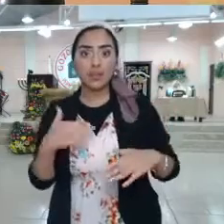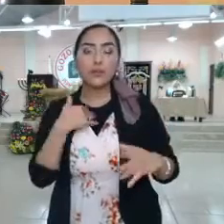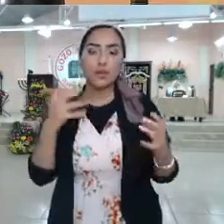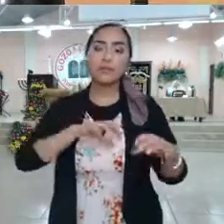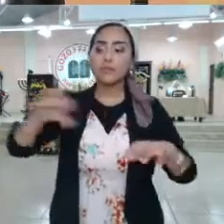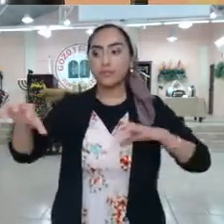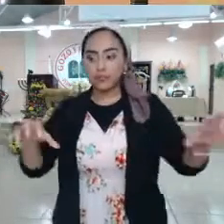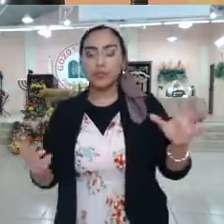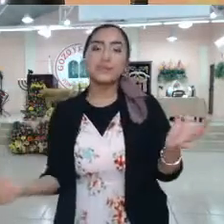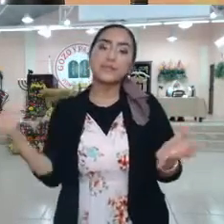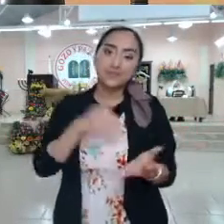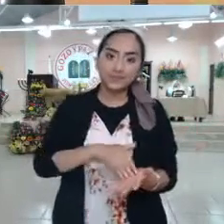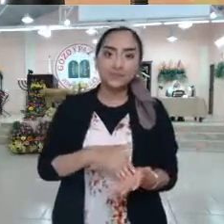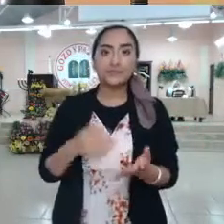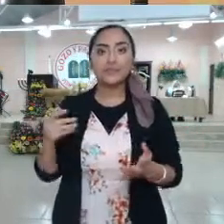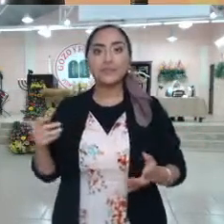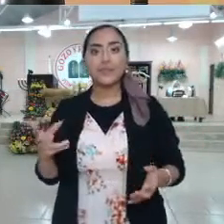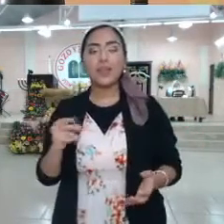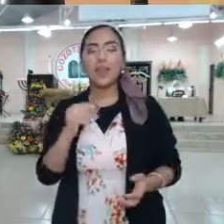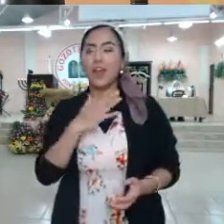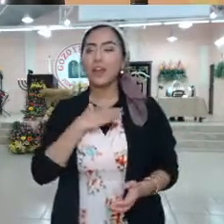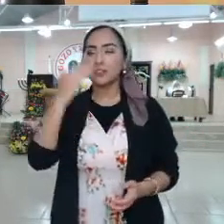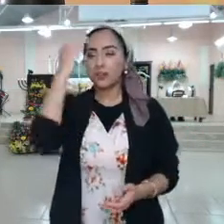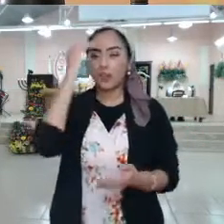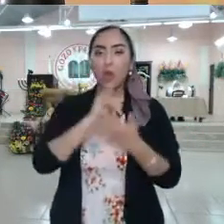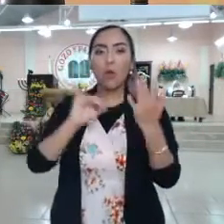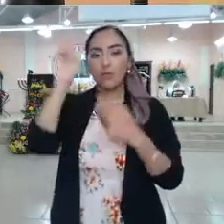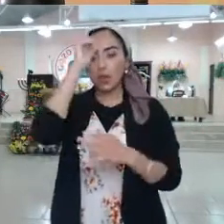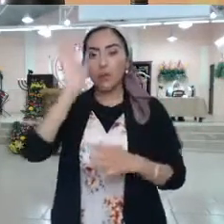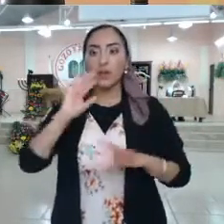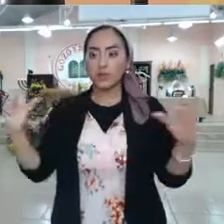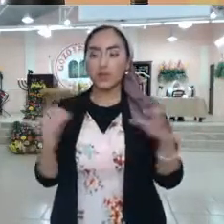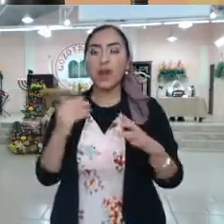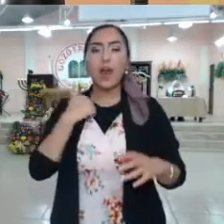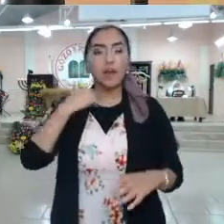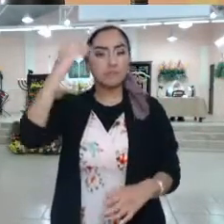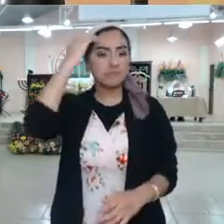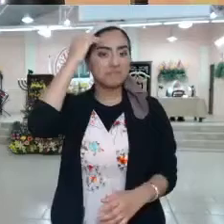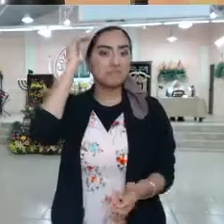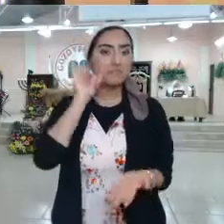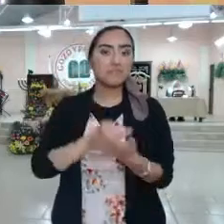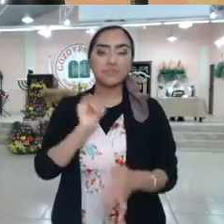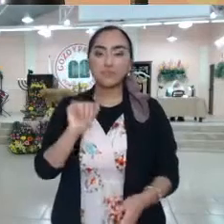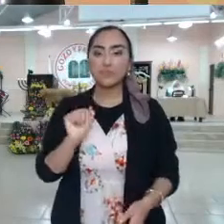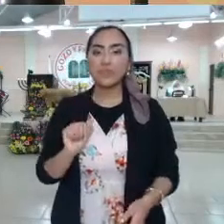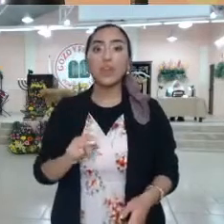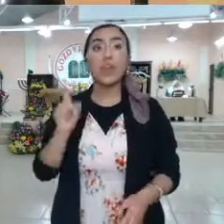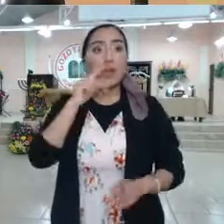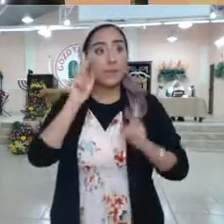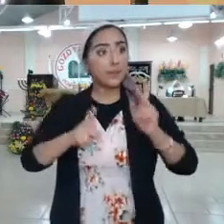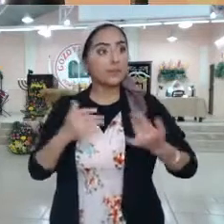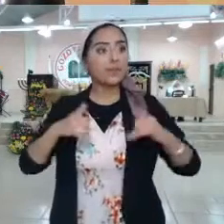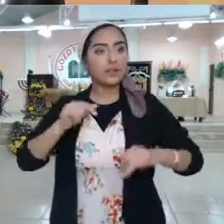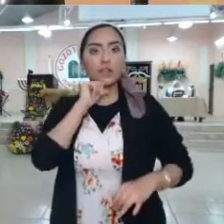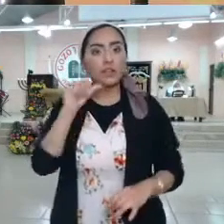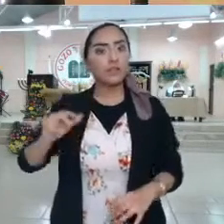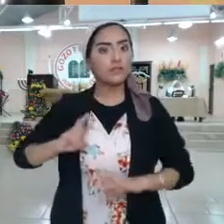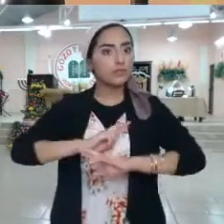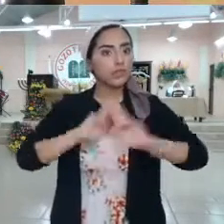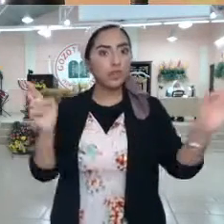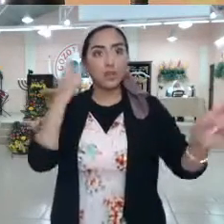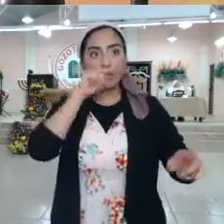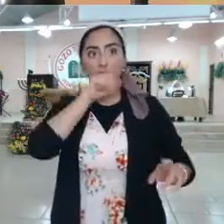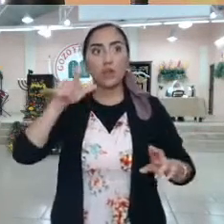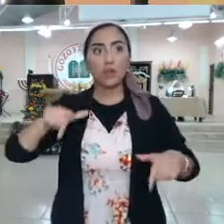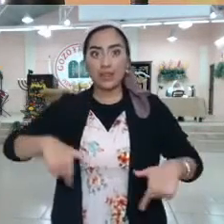pastors. Then we go each other to the place again, we separate each other again, and I'm sure that he's going to put us together. I'm sure that